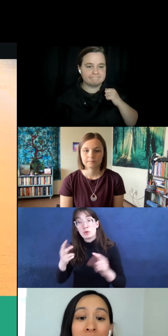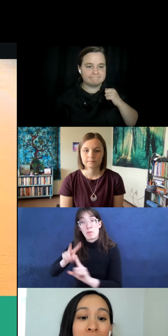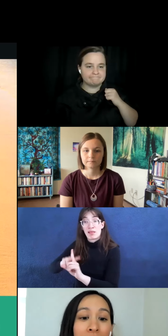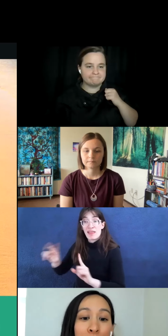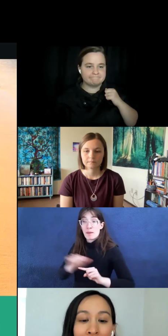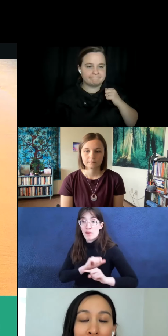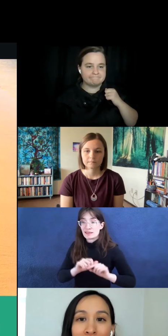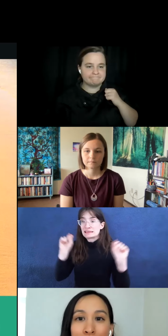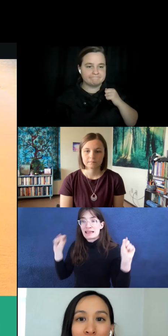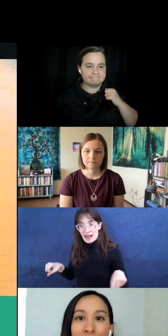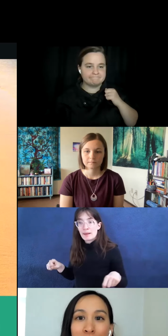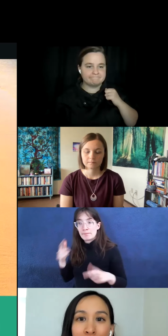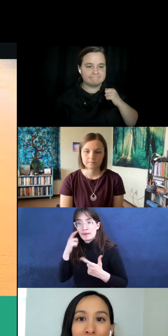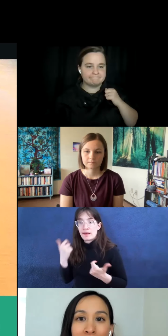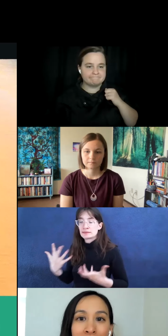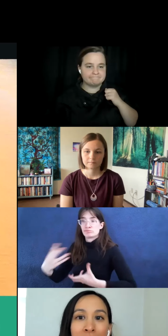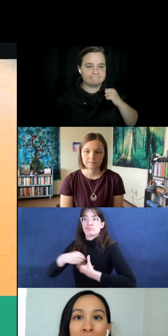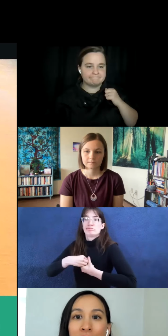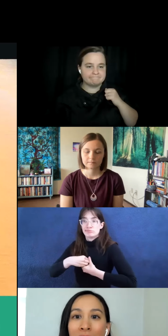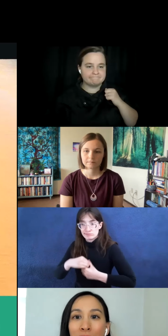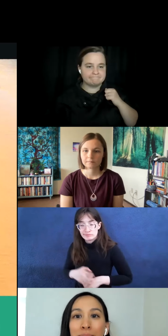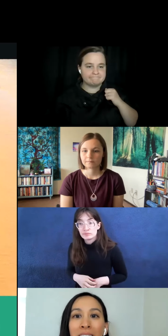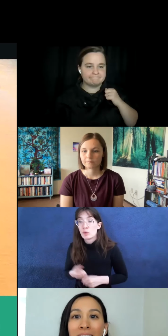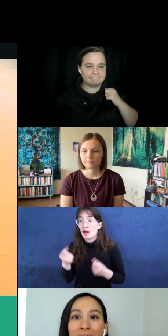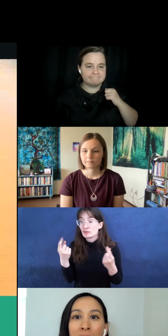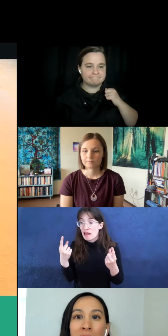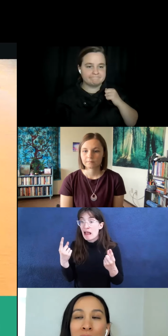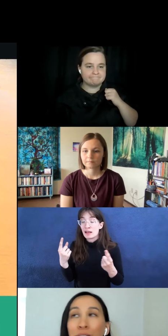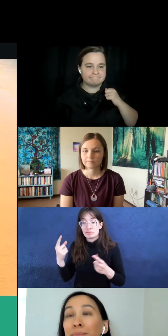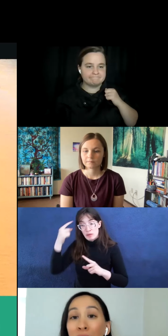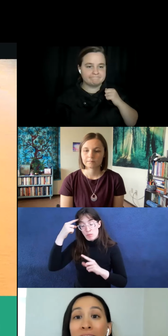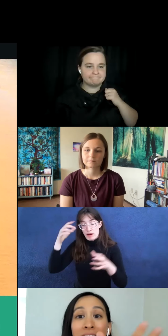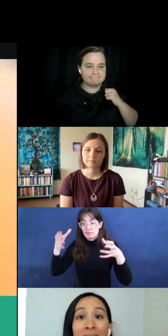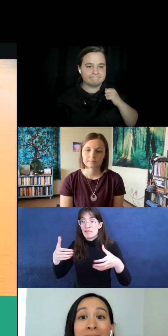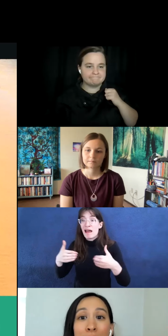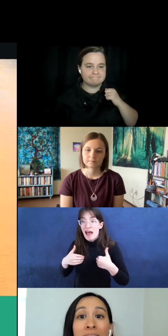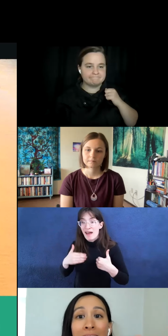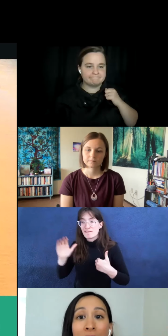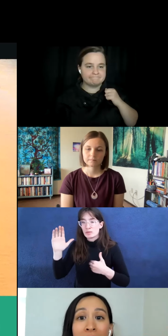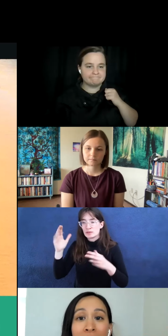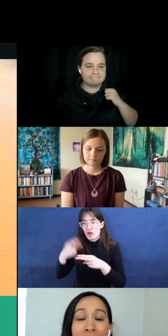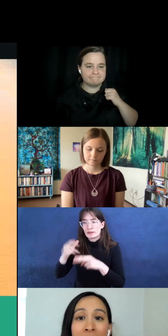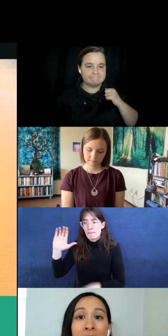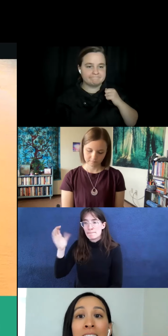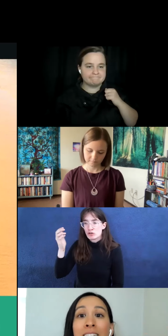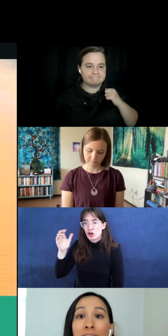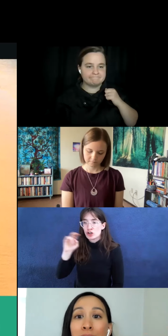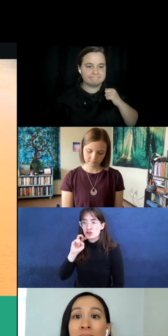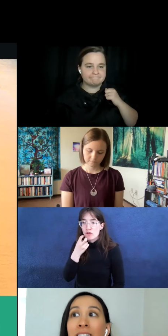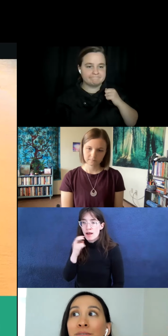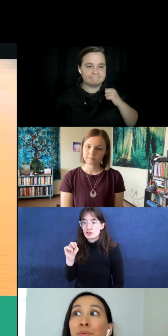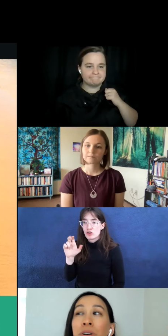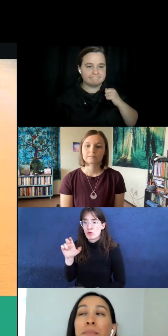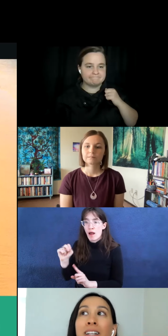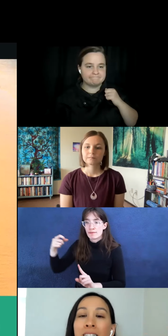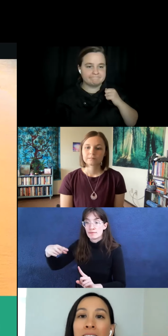works is that we have these mirror neurons. So aside from like, empathy and looking at somebody and how they connect, it's also the sense